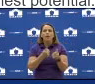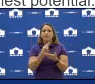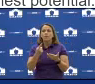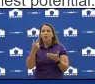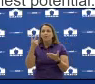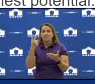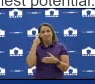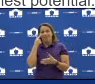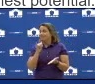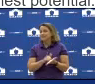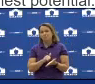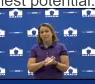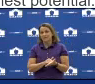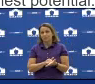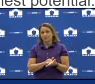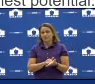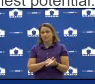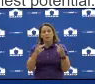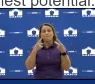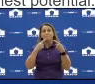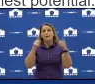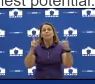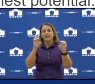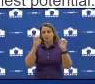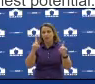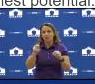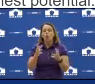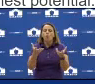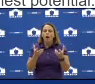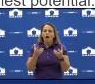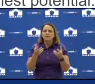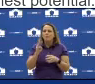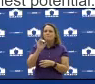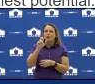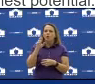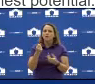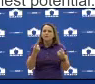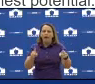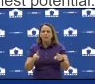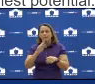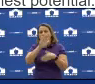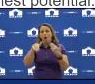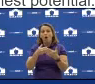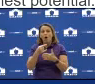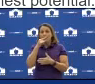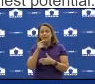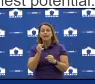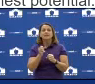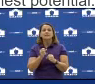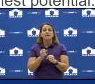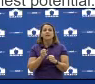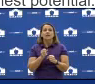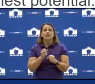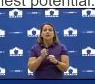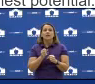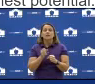is impossible in public education. We want to make miracles happen for all of our kids by making